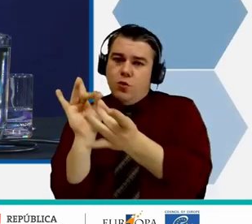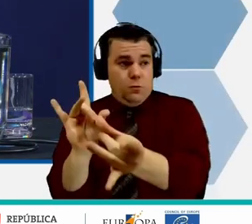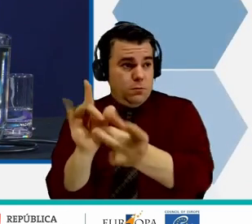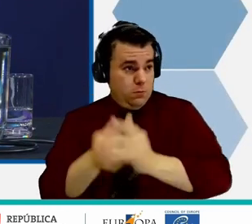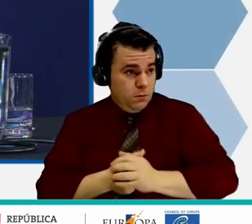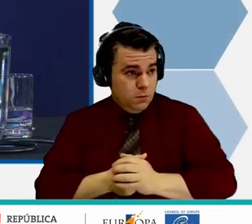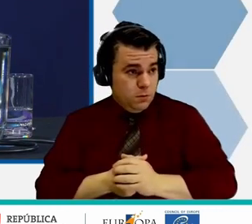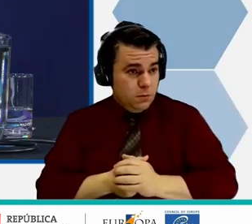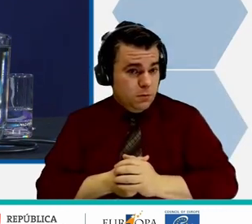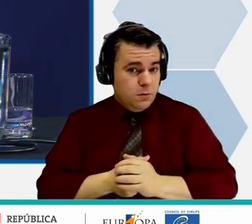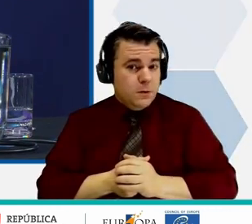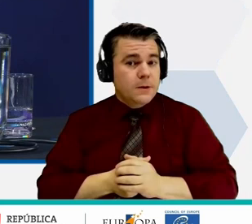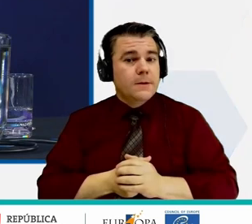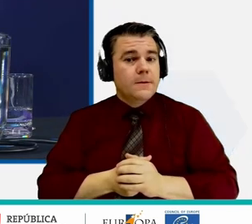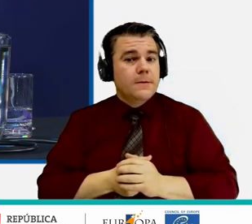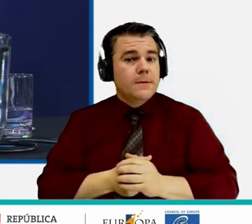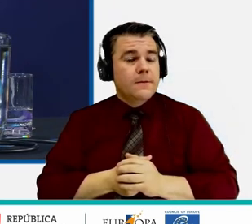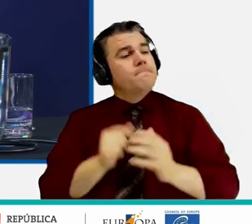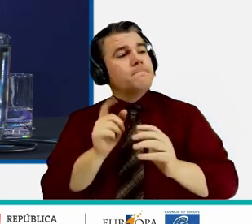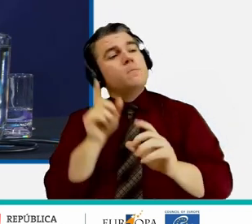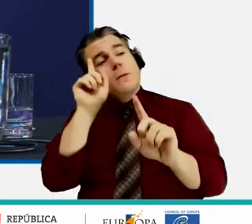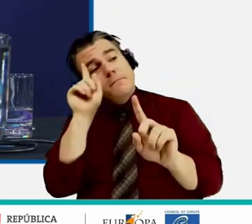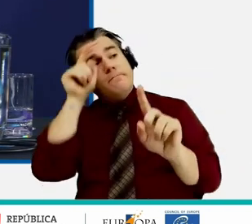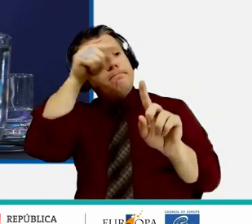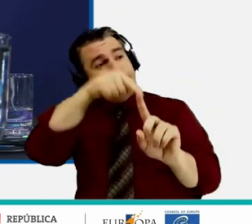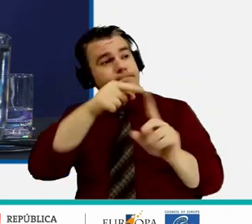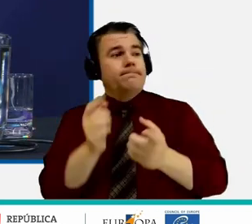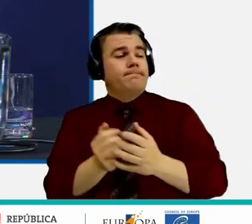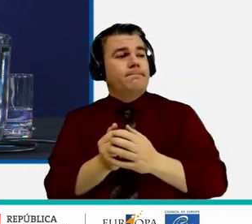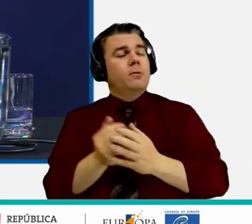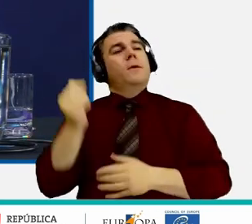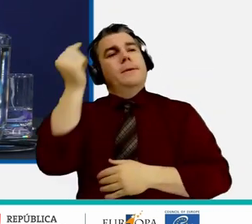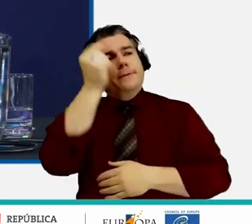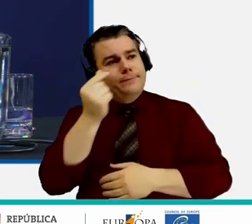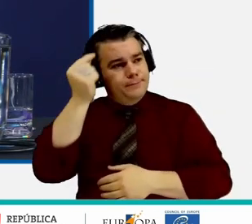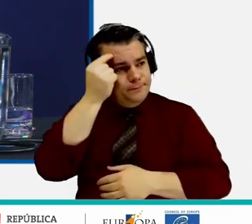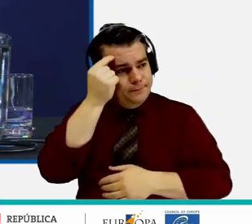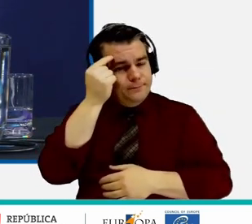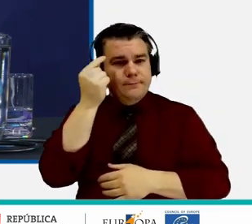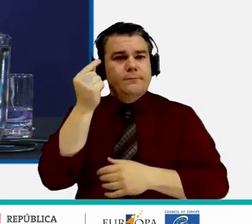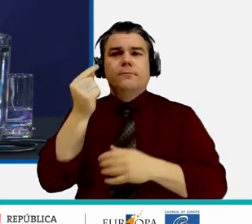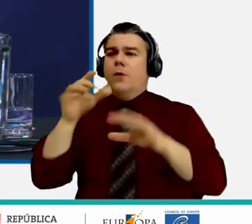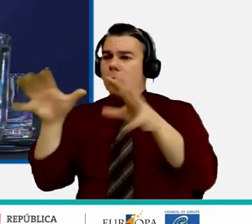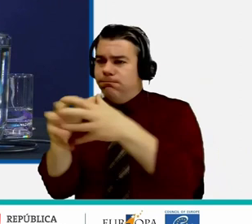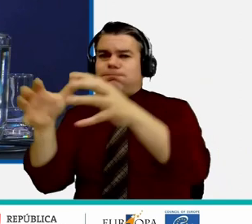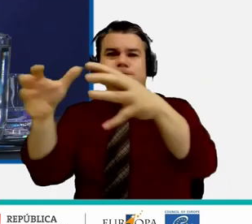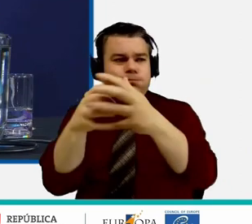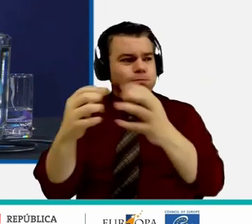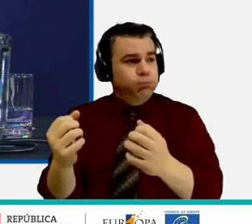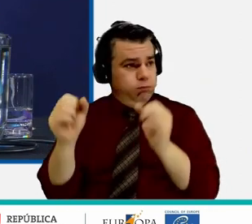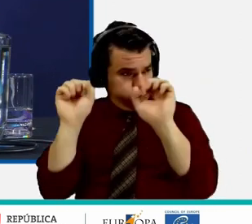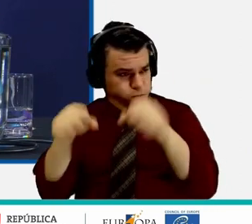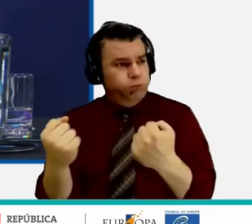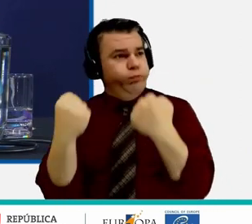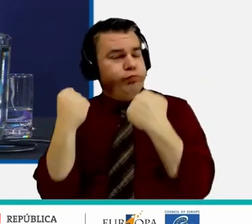So our goals are to improve governments' institutional capacity in and